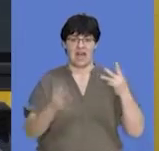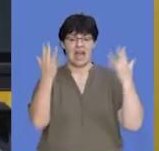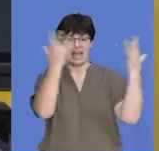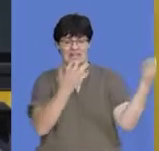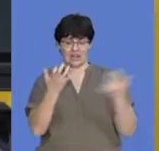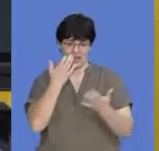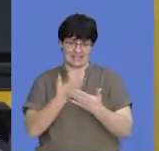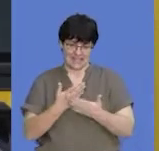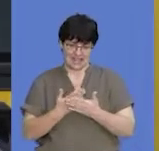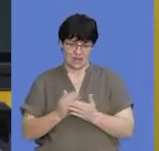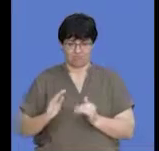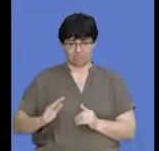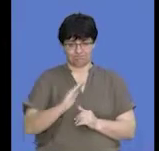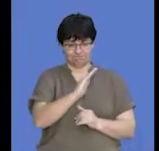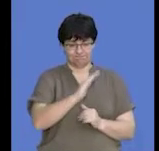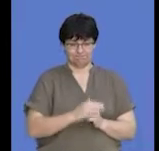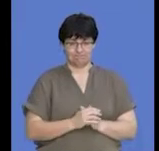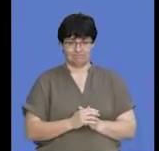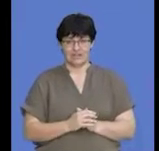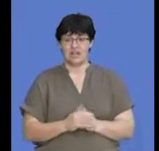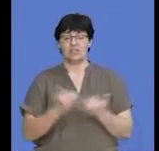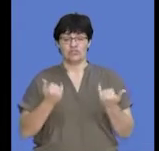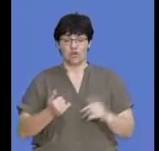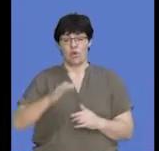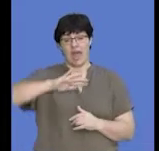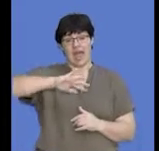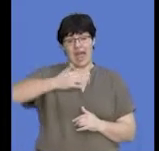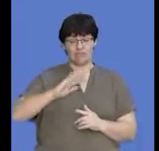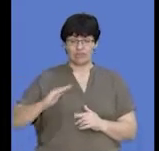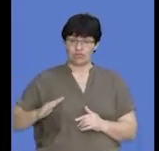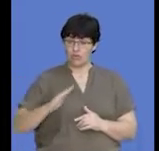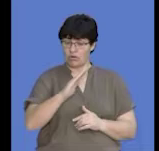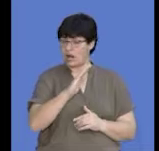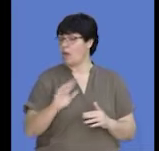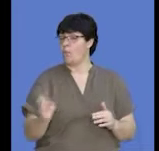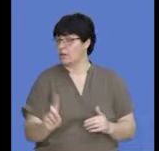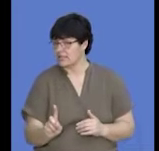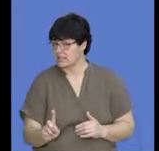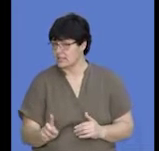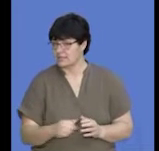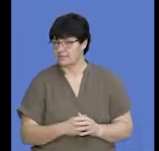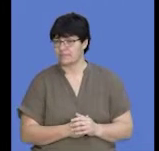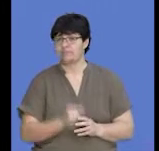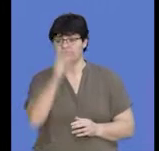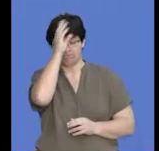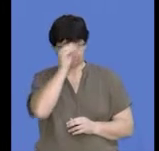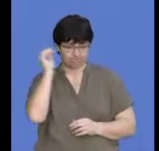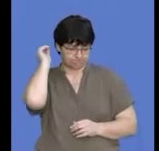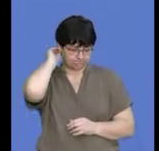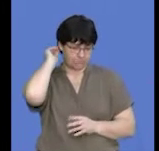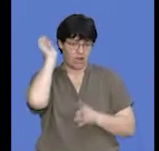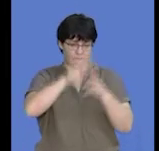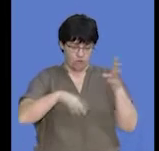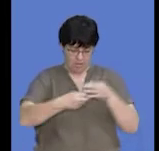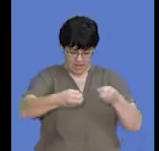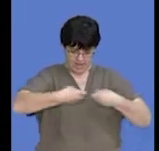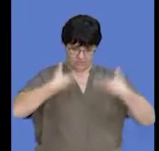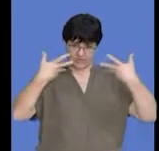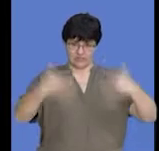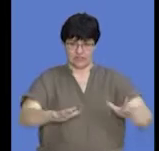calculate the gradient. So the average gradient is as follows. Remember, the formula is always